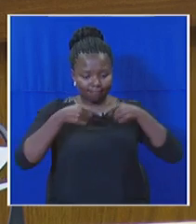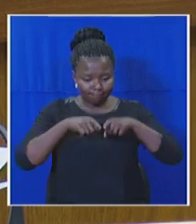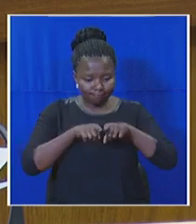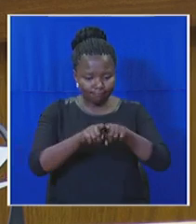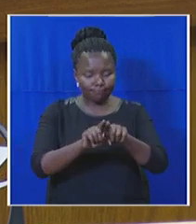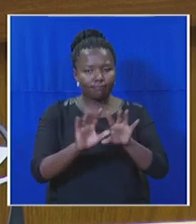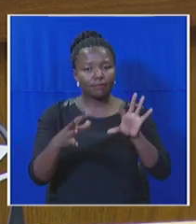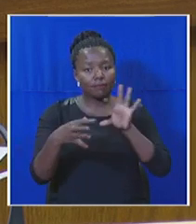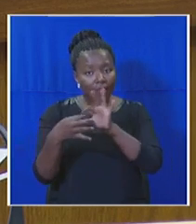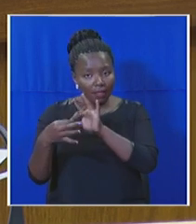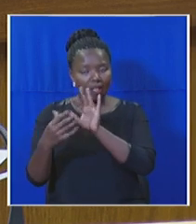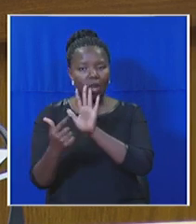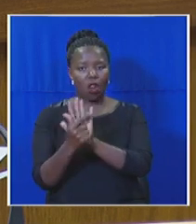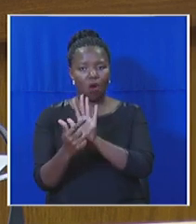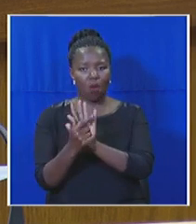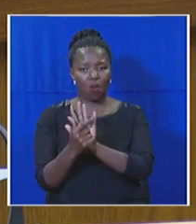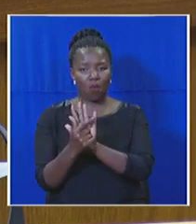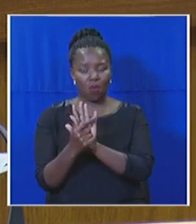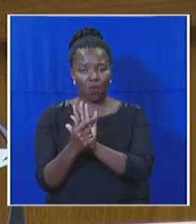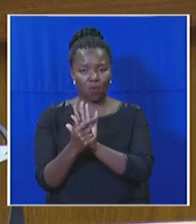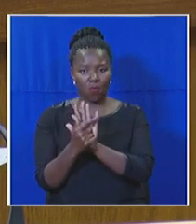law provisions